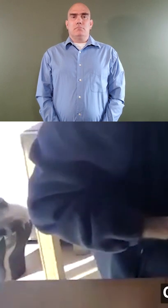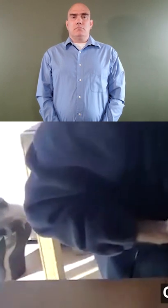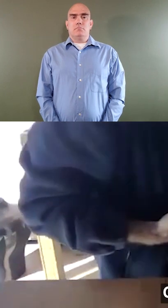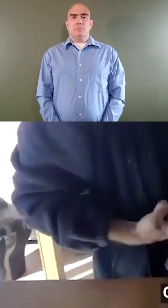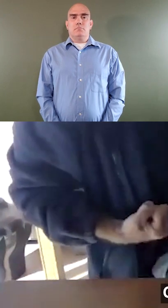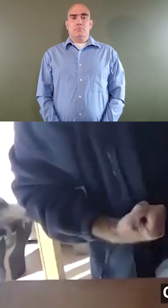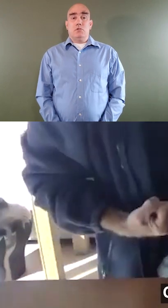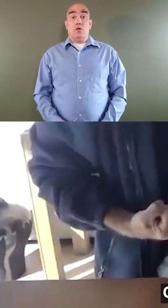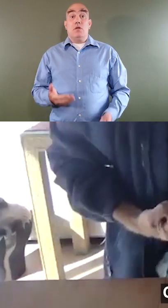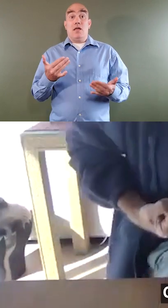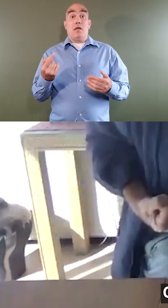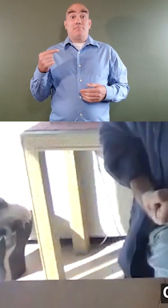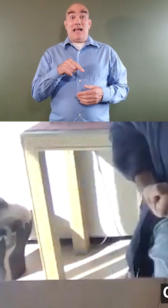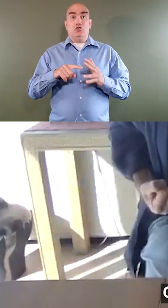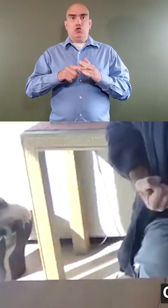Come back.